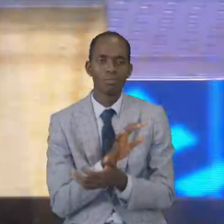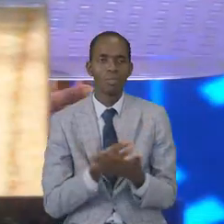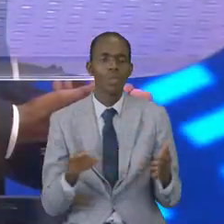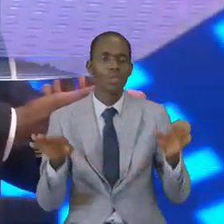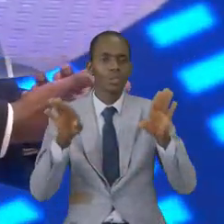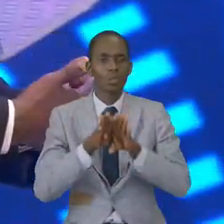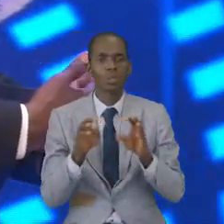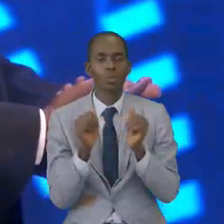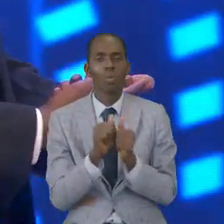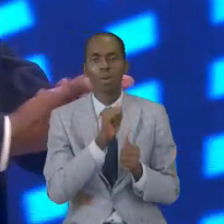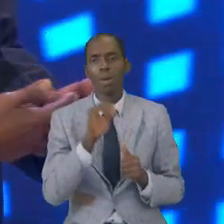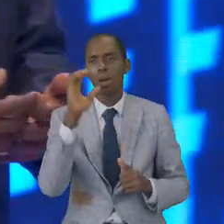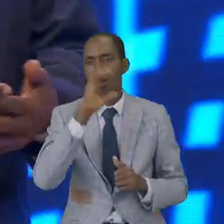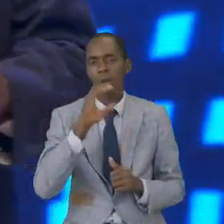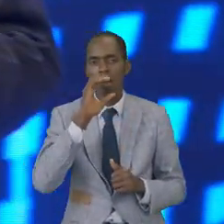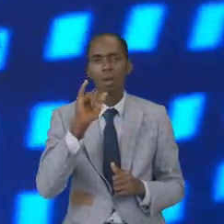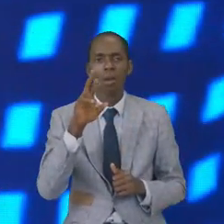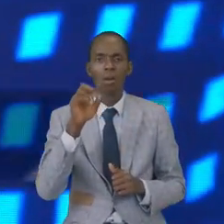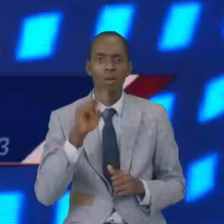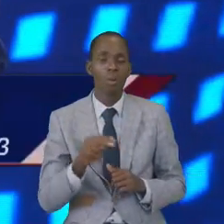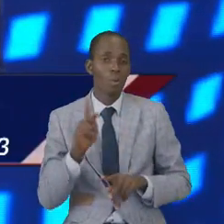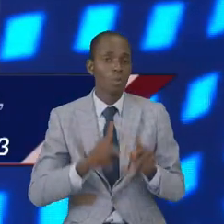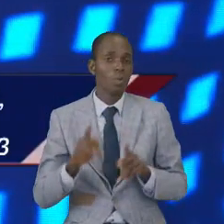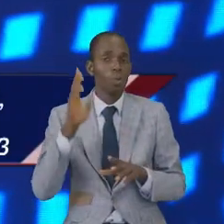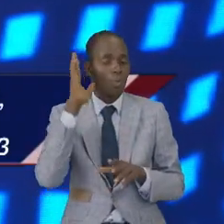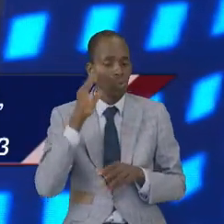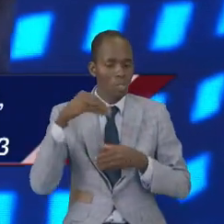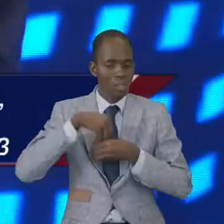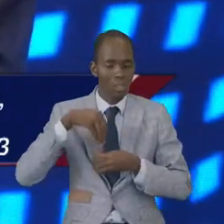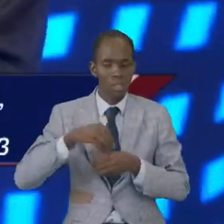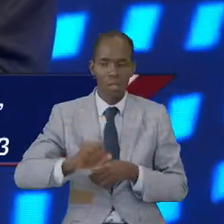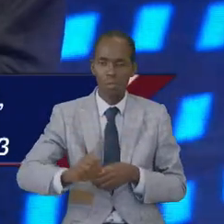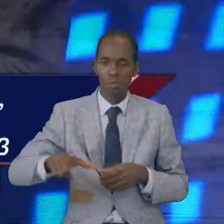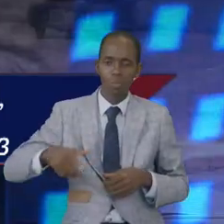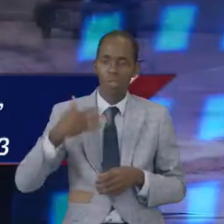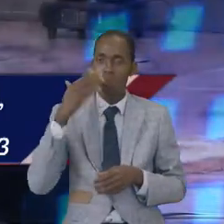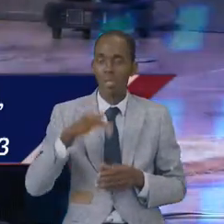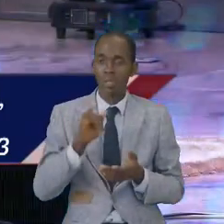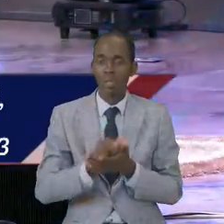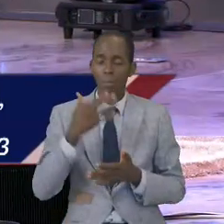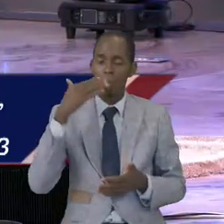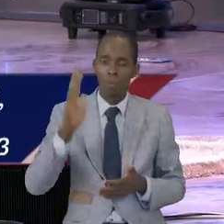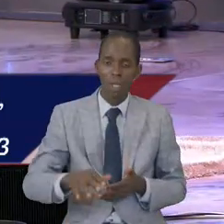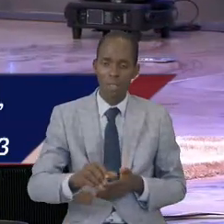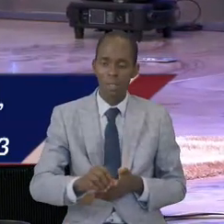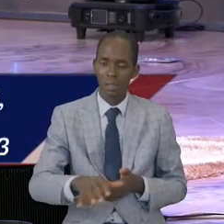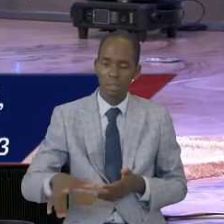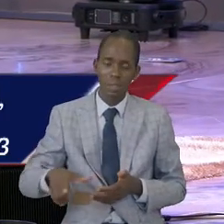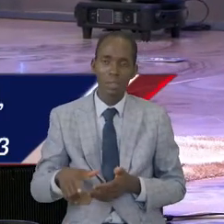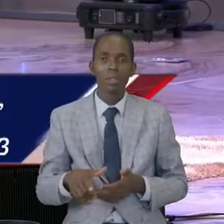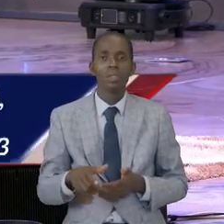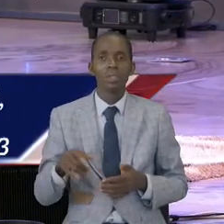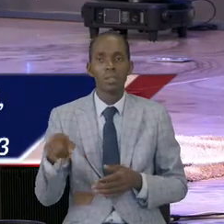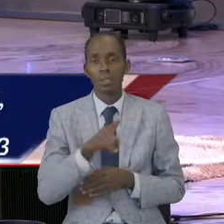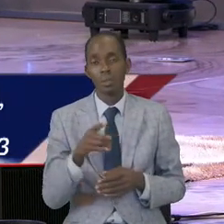will sow evil, and the evil they sow will affect the kingdom of God, affect the